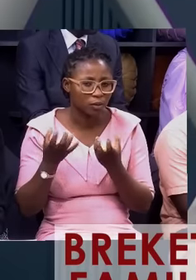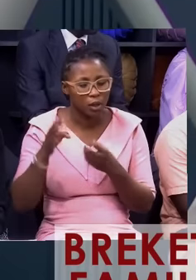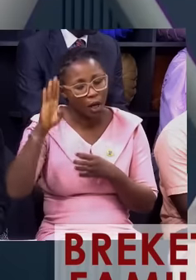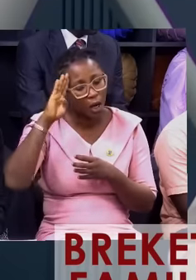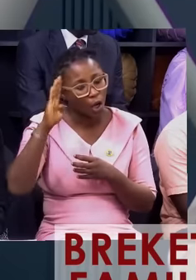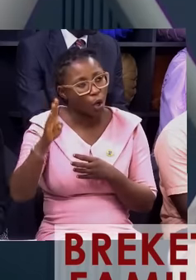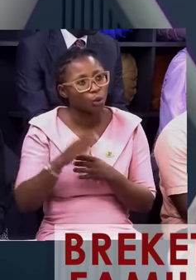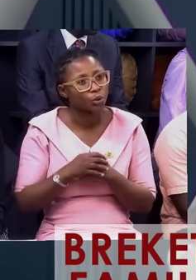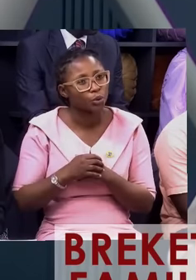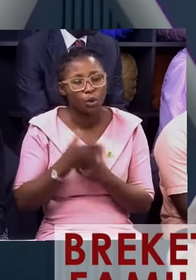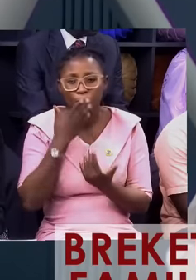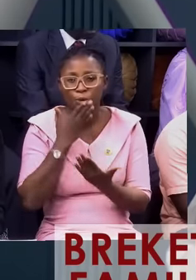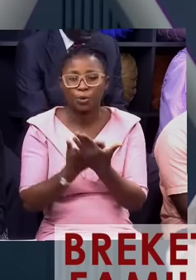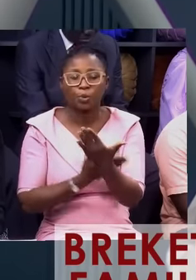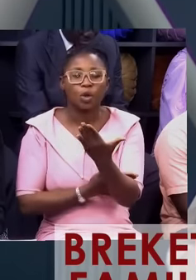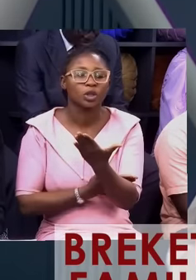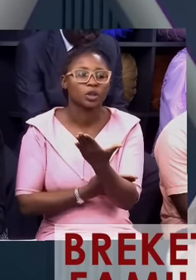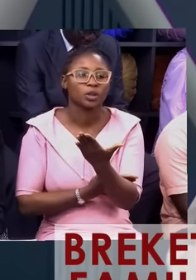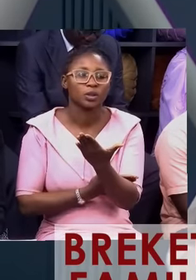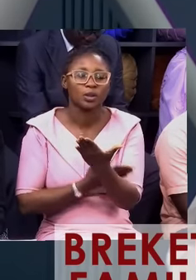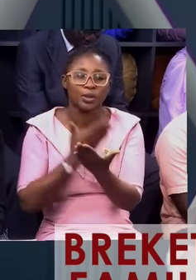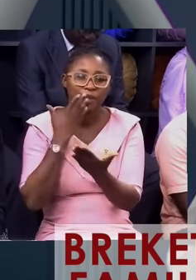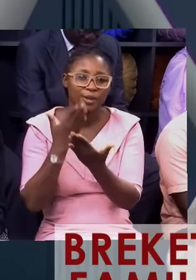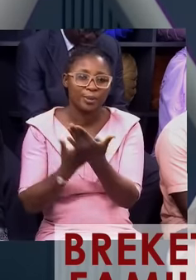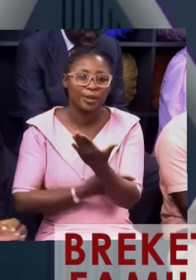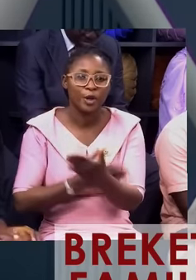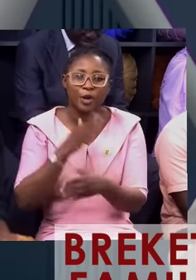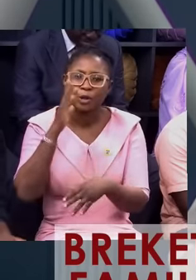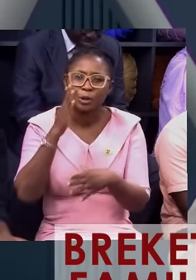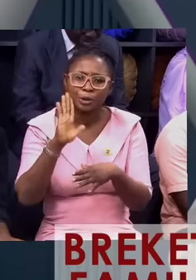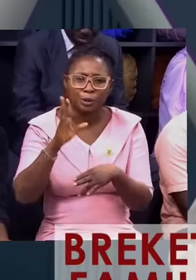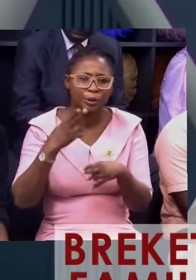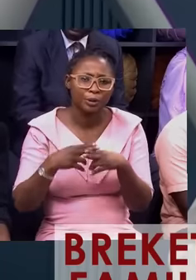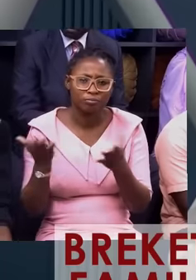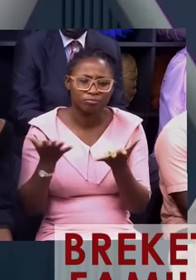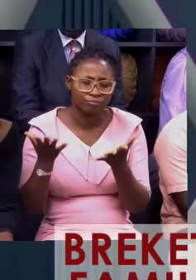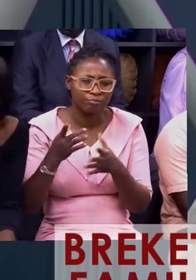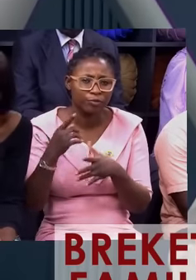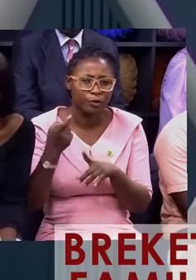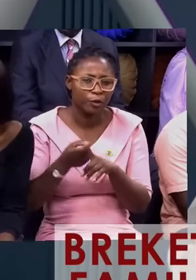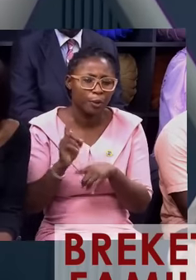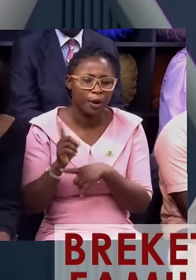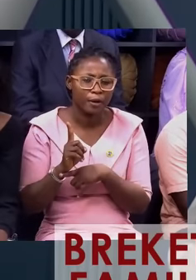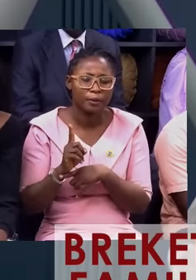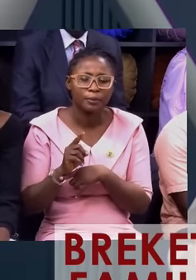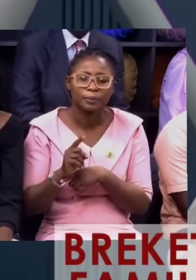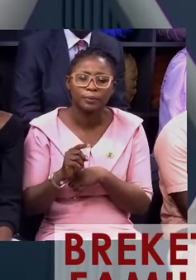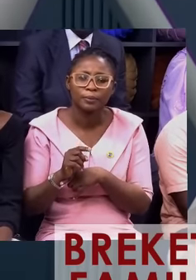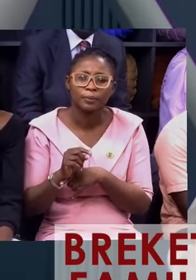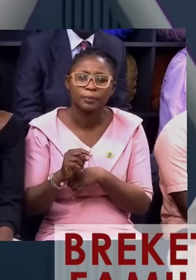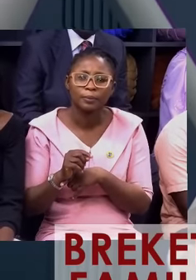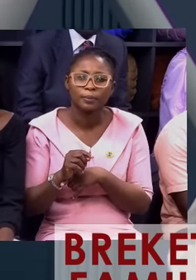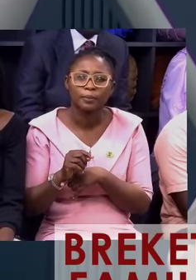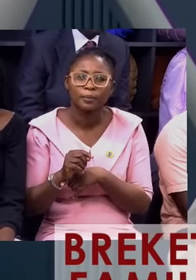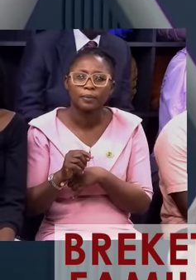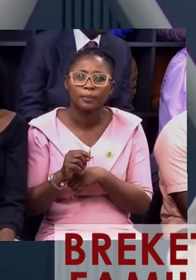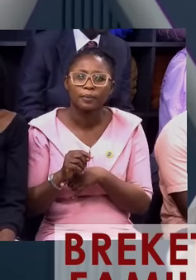hello hello good morning good morning yes